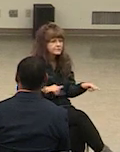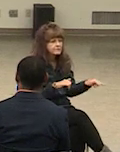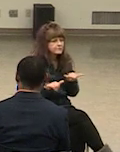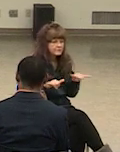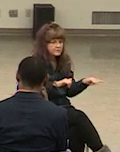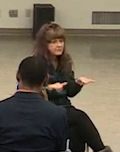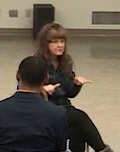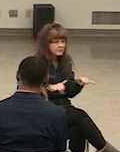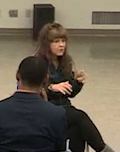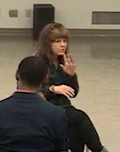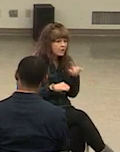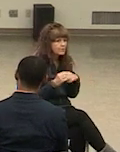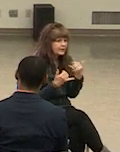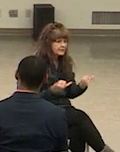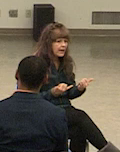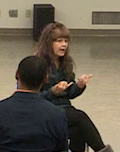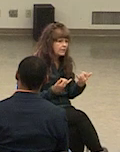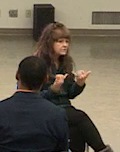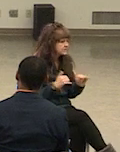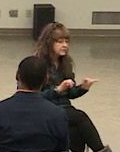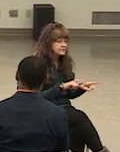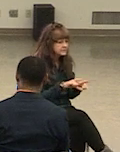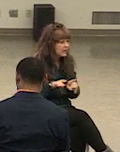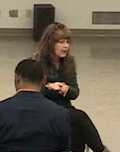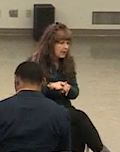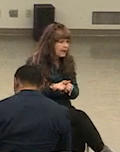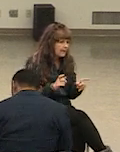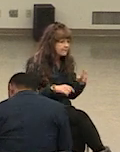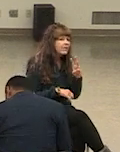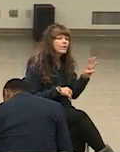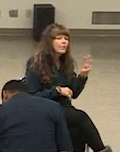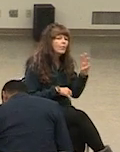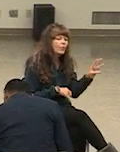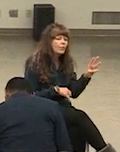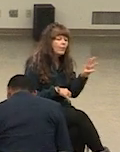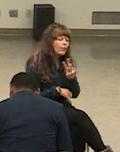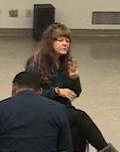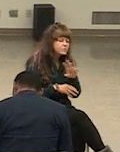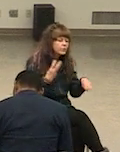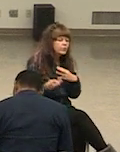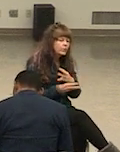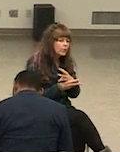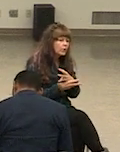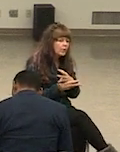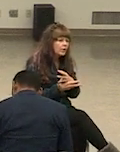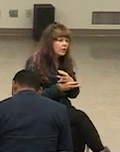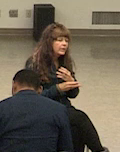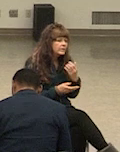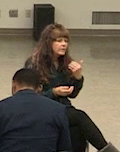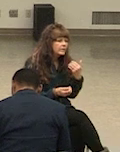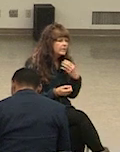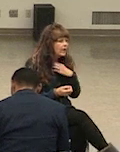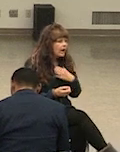the Eastern world and the way Western imperialism to come out and conquer is like a more progressed way of life and the justification of